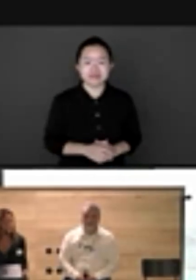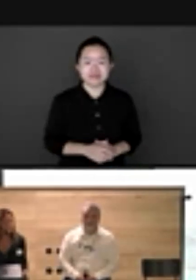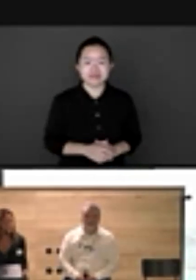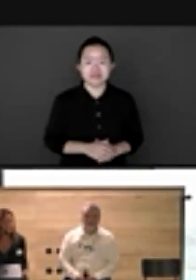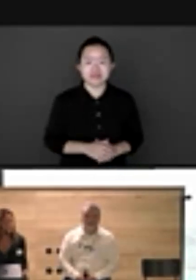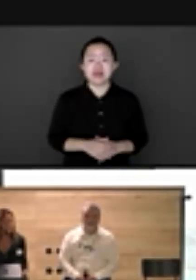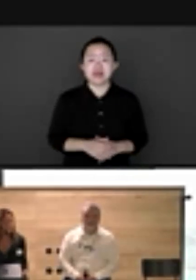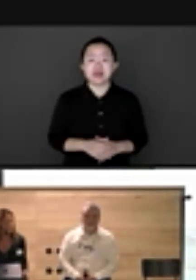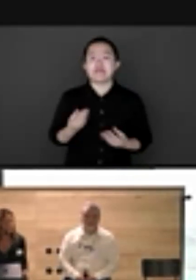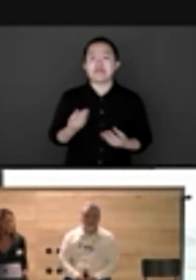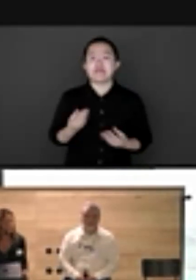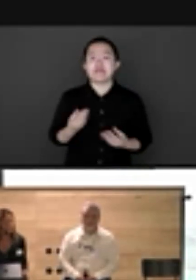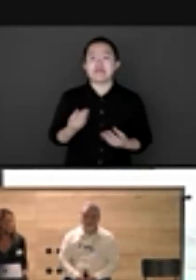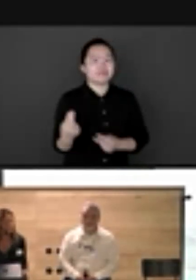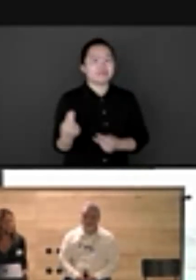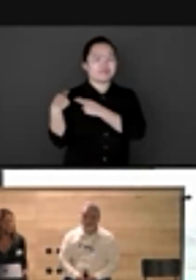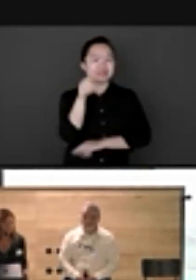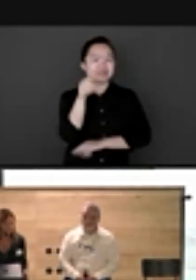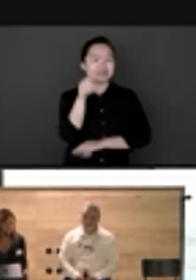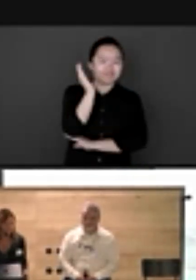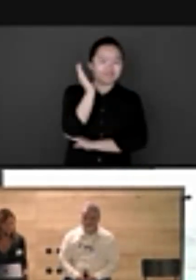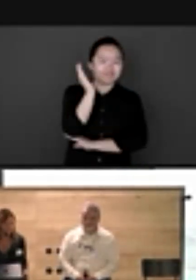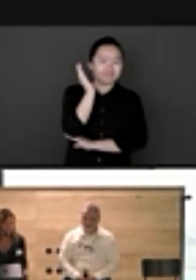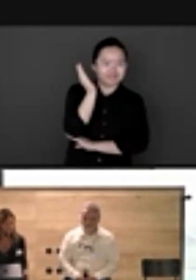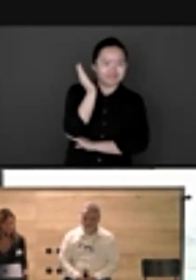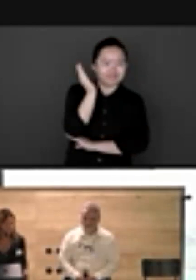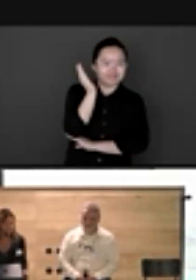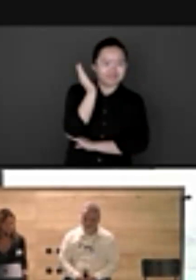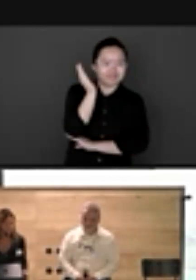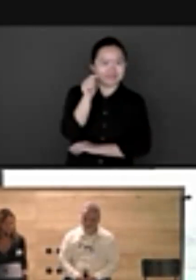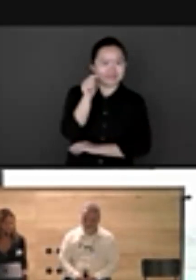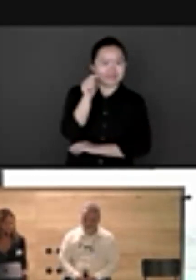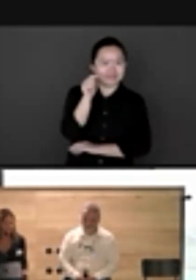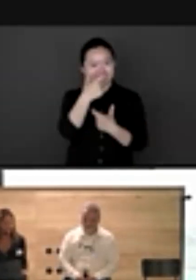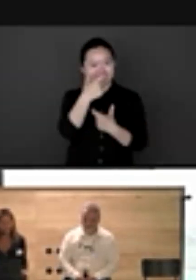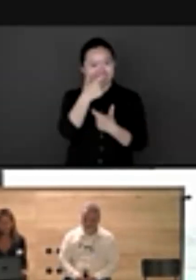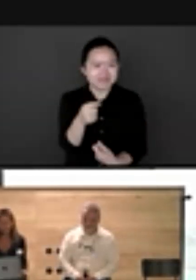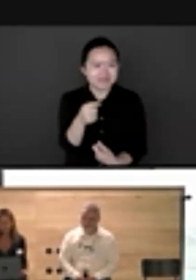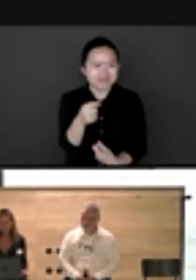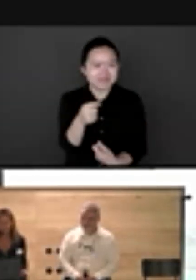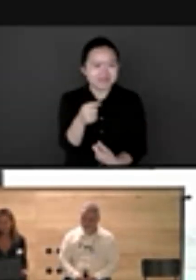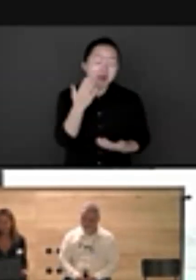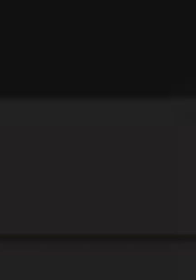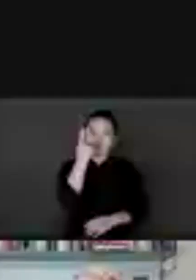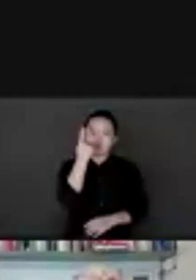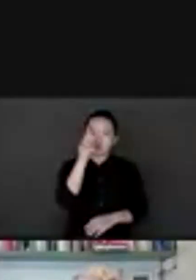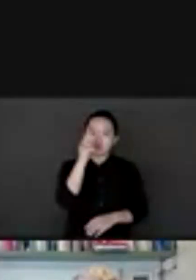lot about. I'm sorry to say that my English is a little bit rusty, but so be polite with